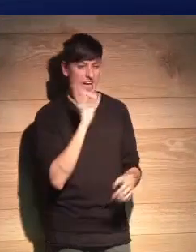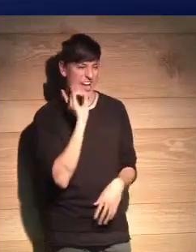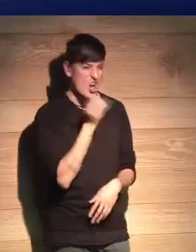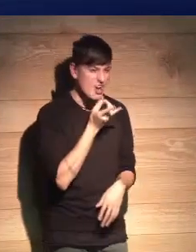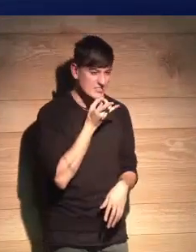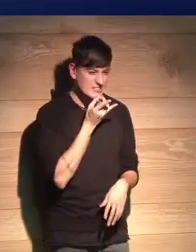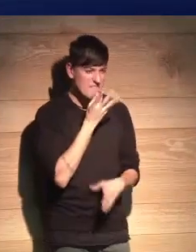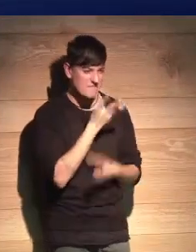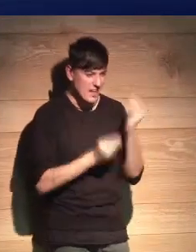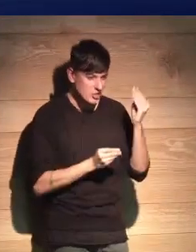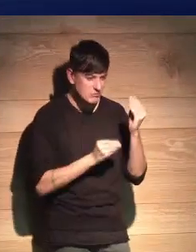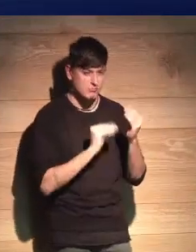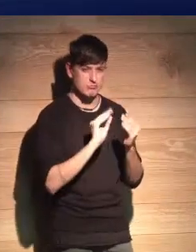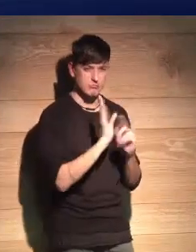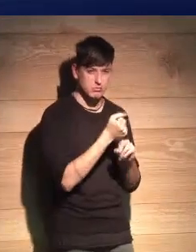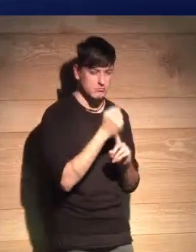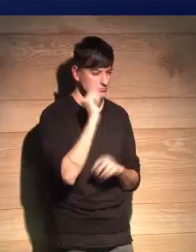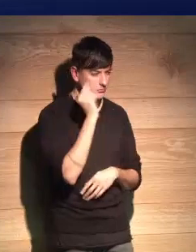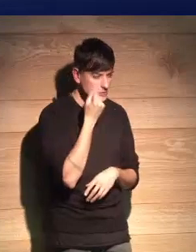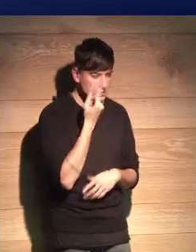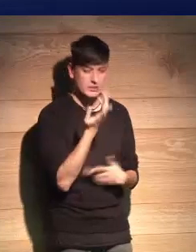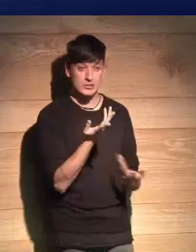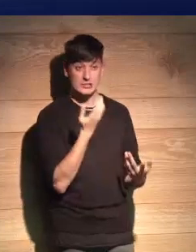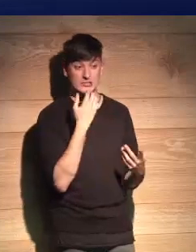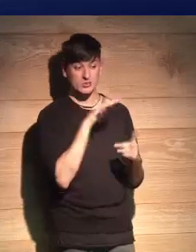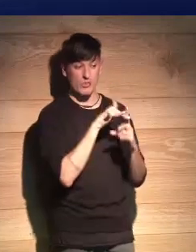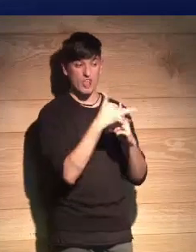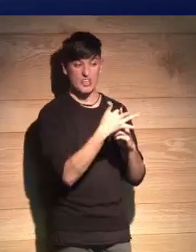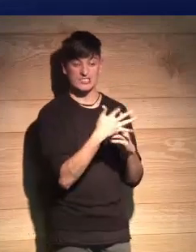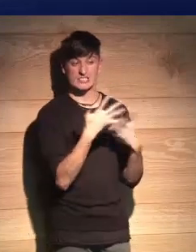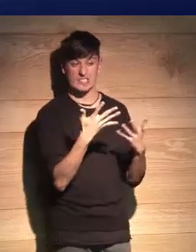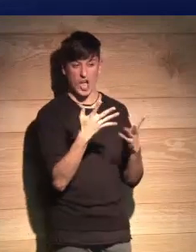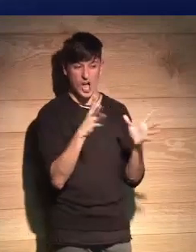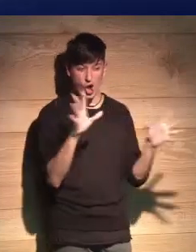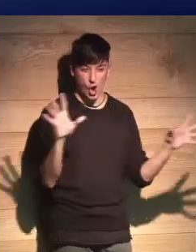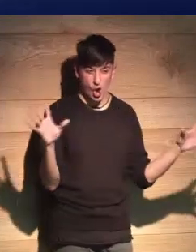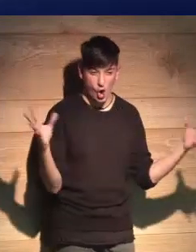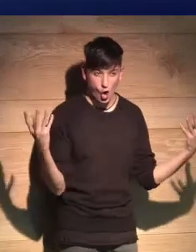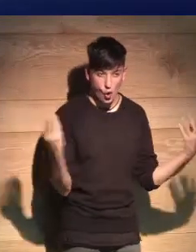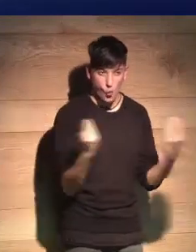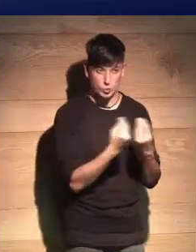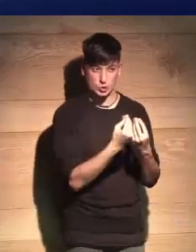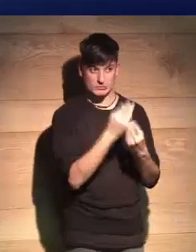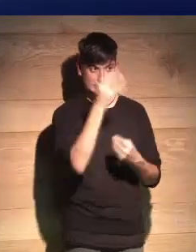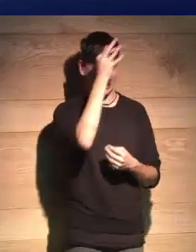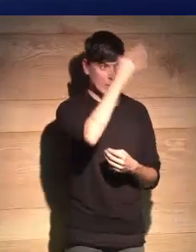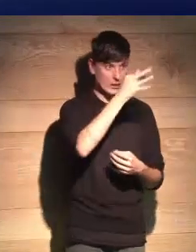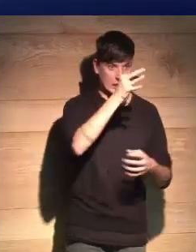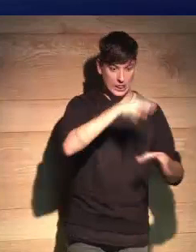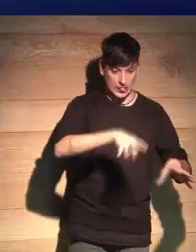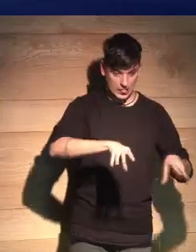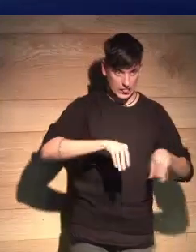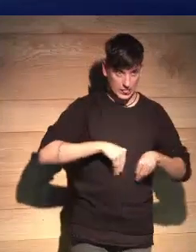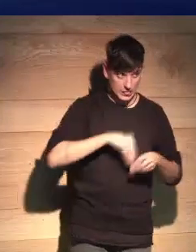mistakes have been identified and situations have been identified where that whole set of theoretical